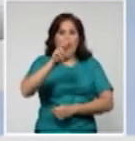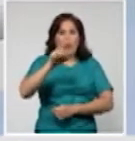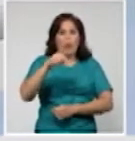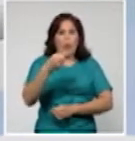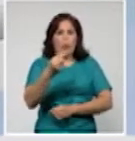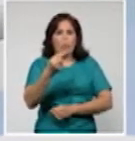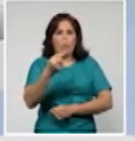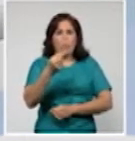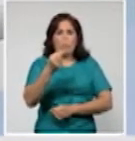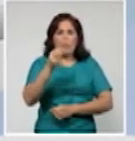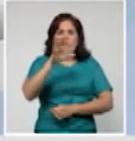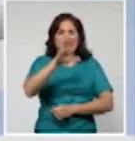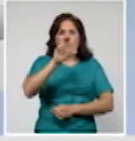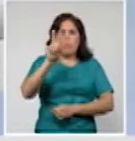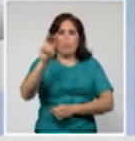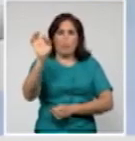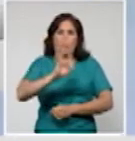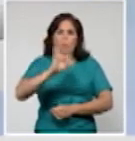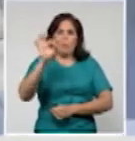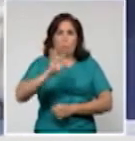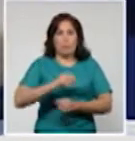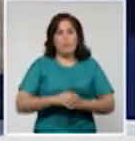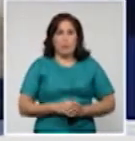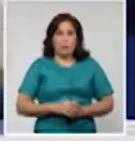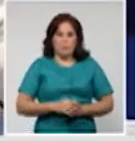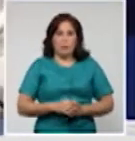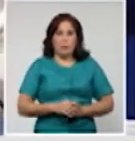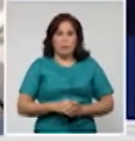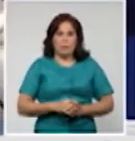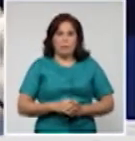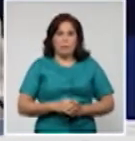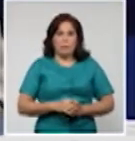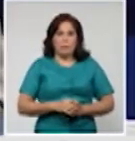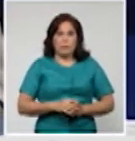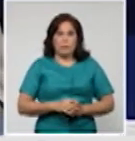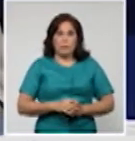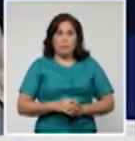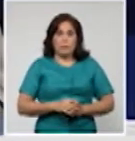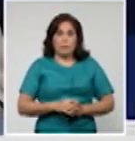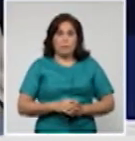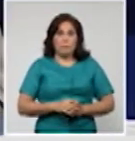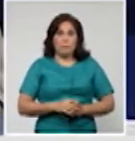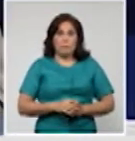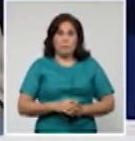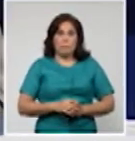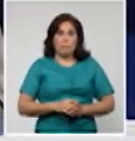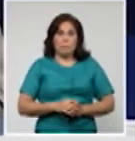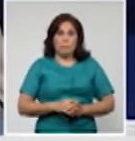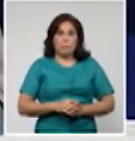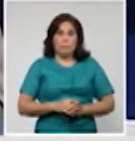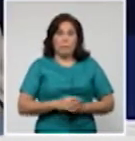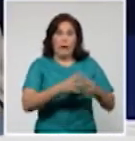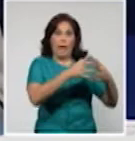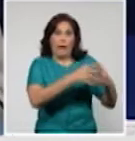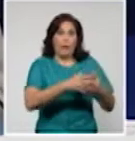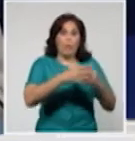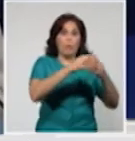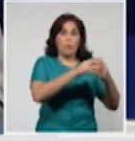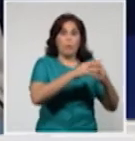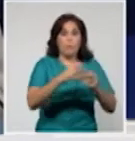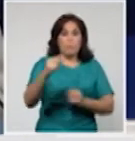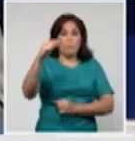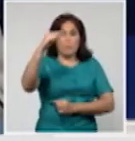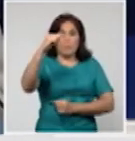3,953, bringing the COVID-19 death toll in the Americas to 455,000